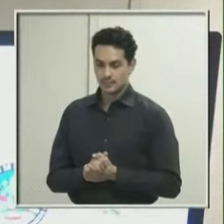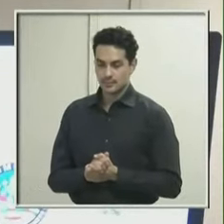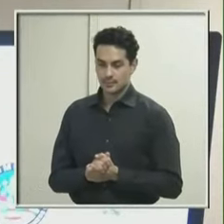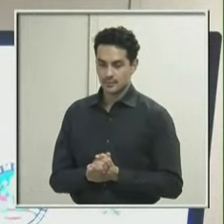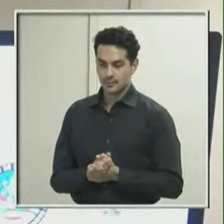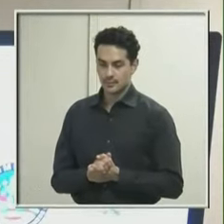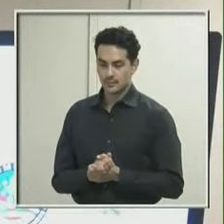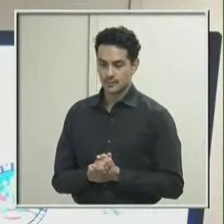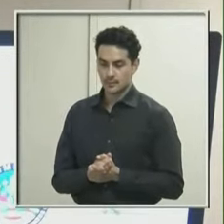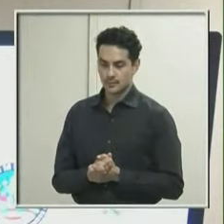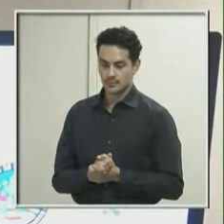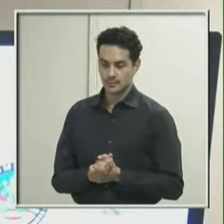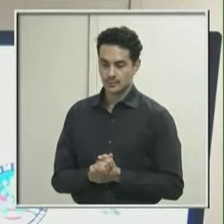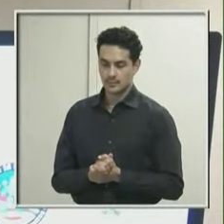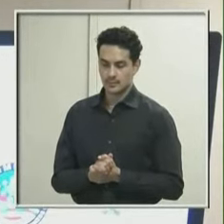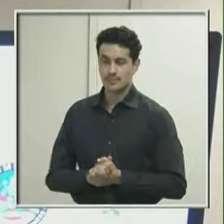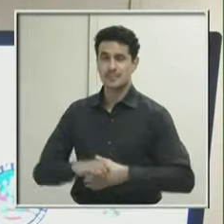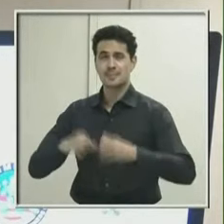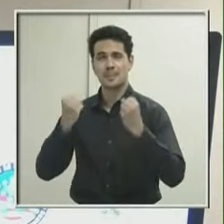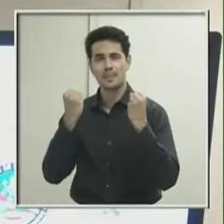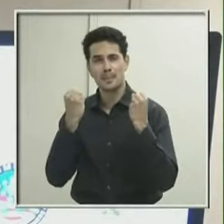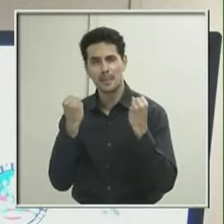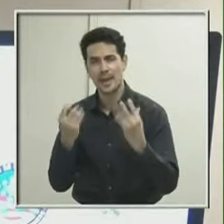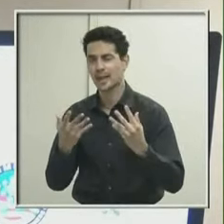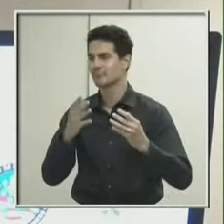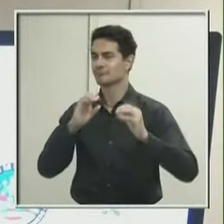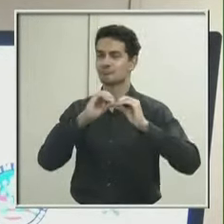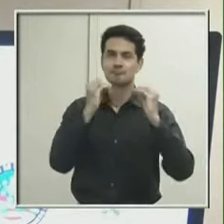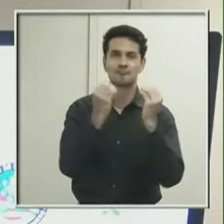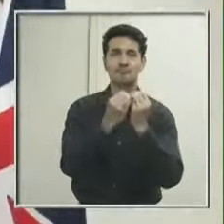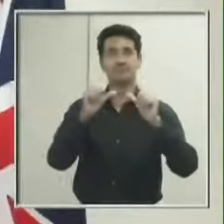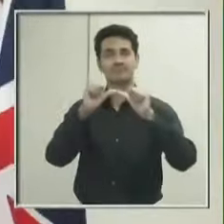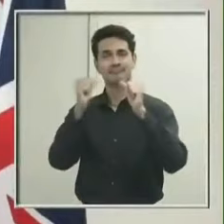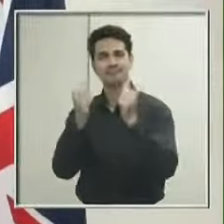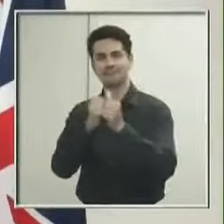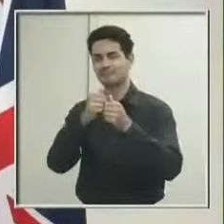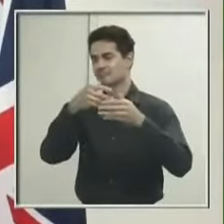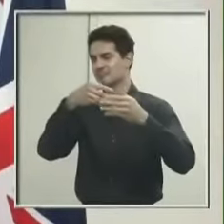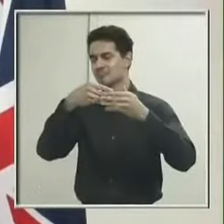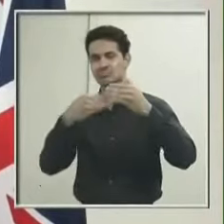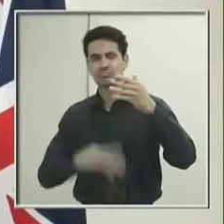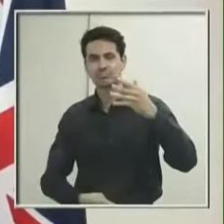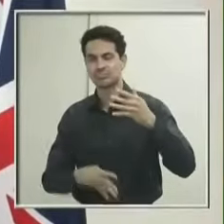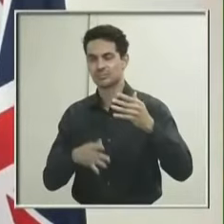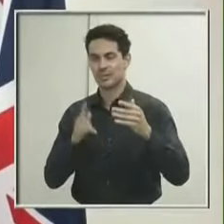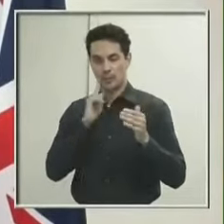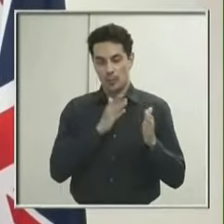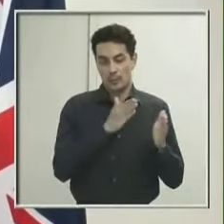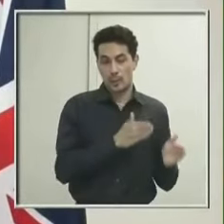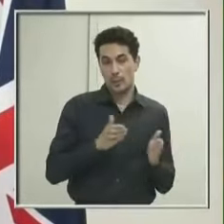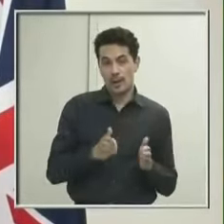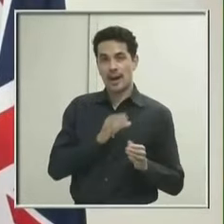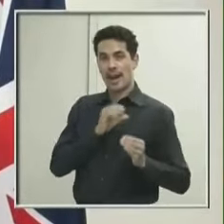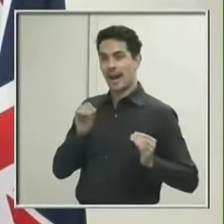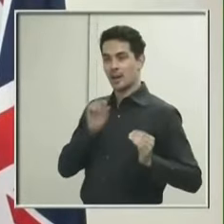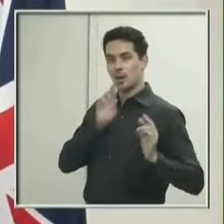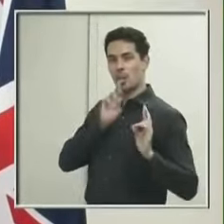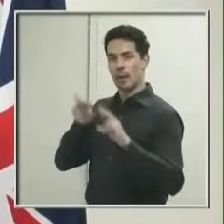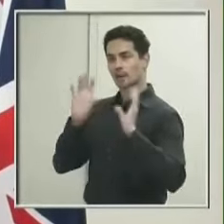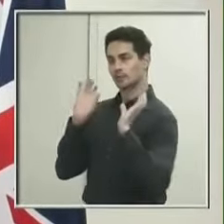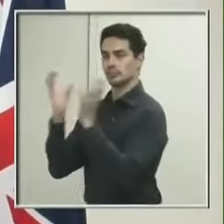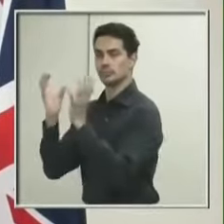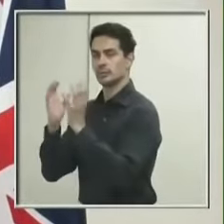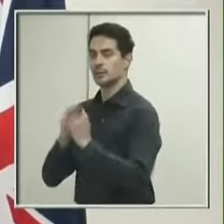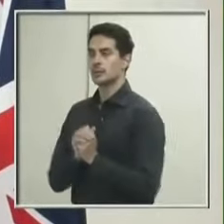Although there was many organizations and agencies involved in the preparedness and response to this fire,